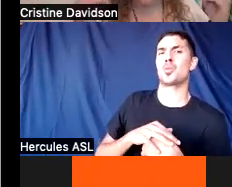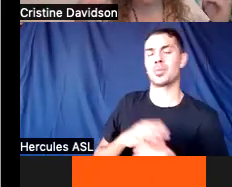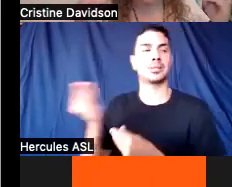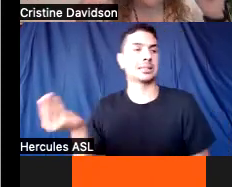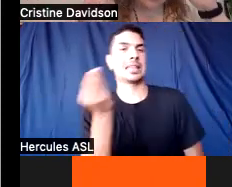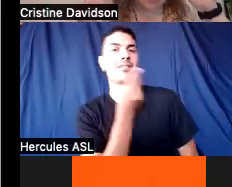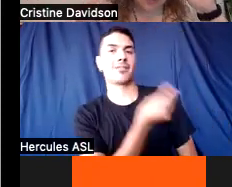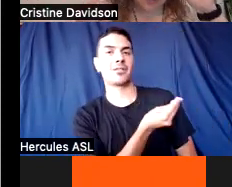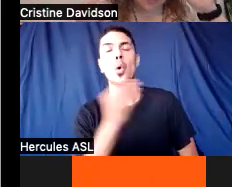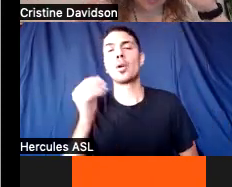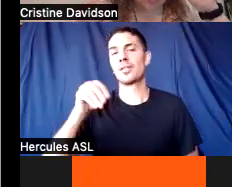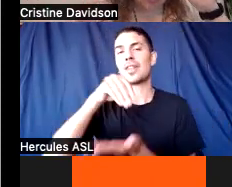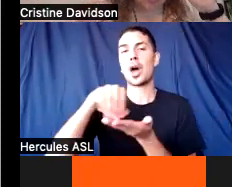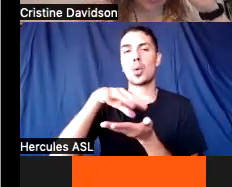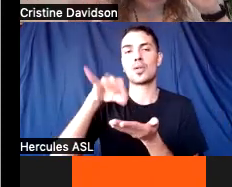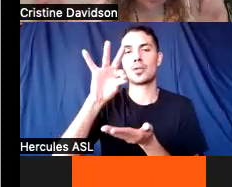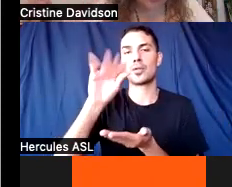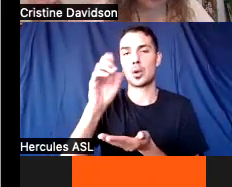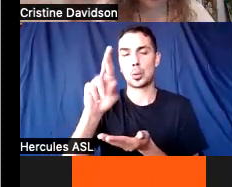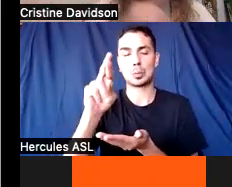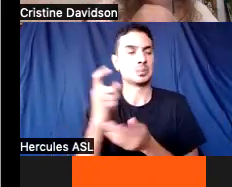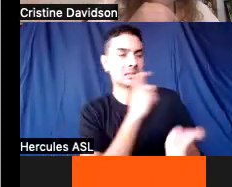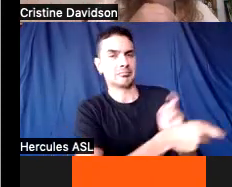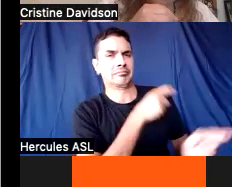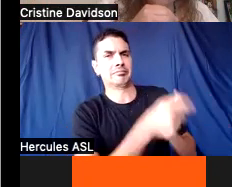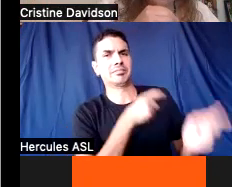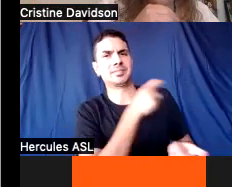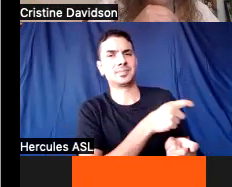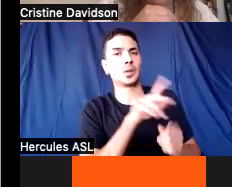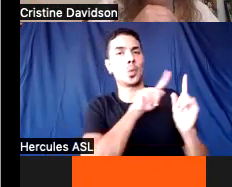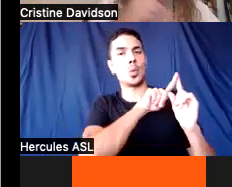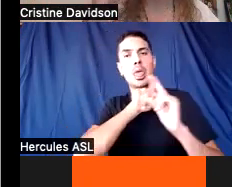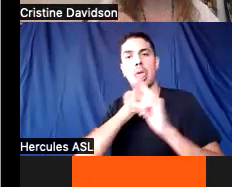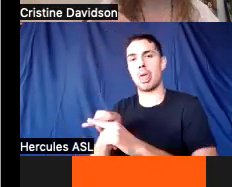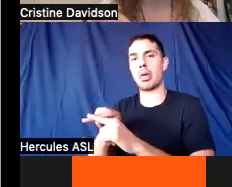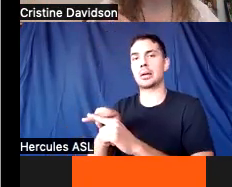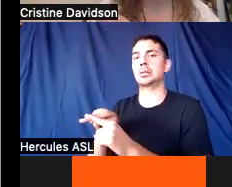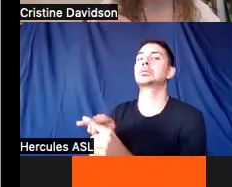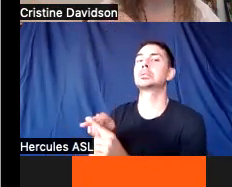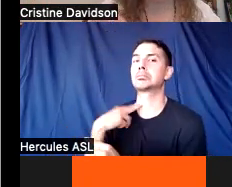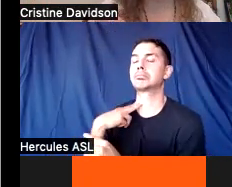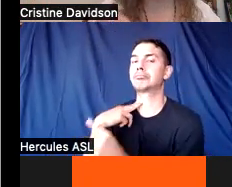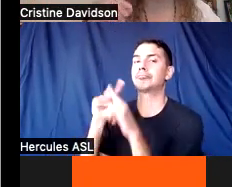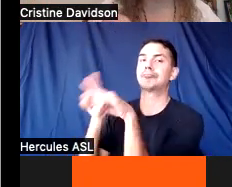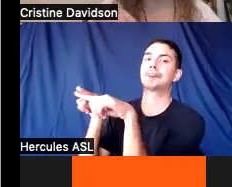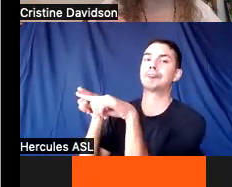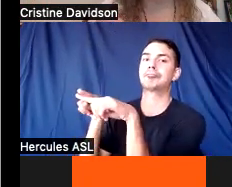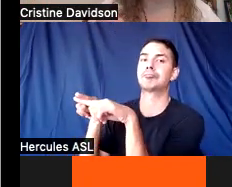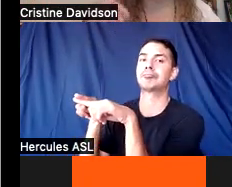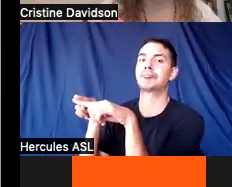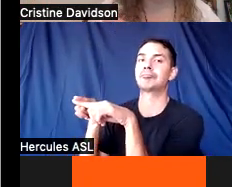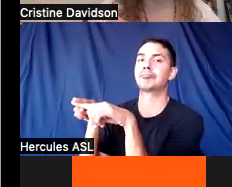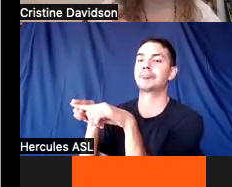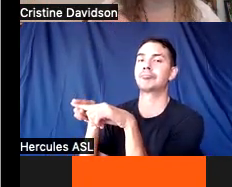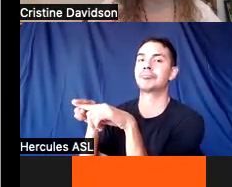it's tactics. And what the missionaries told this family is that we're going to stop bringing rations to this